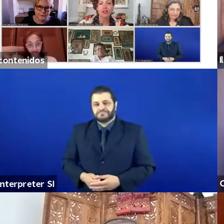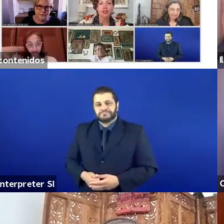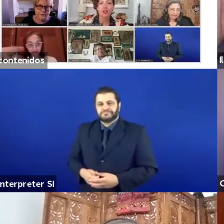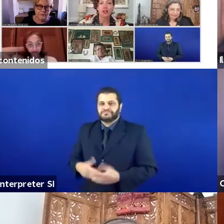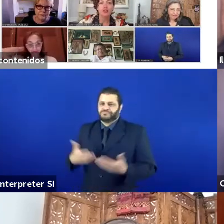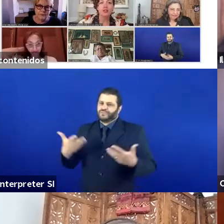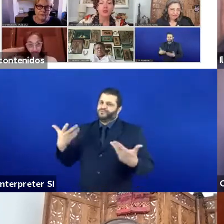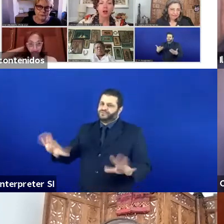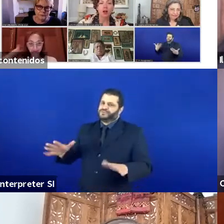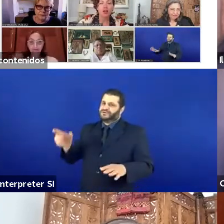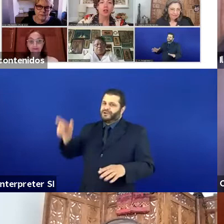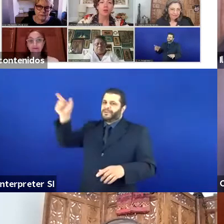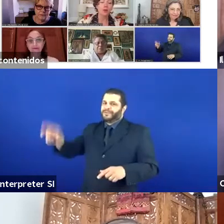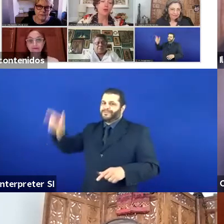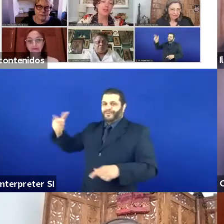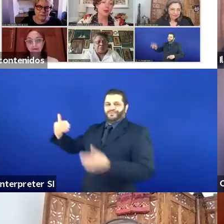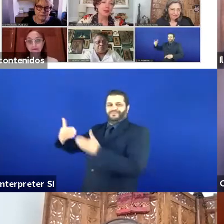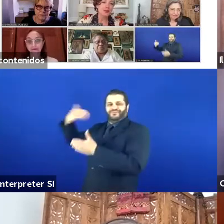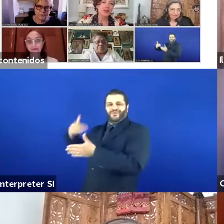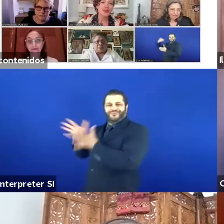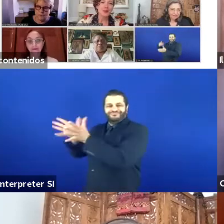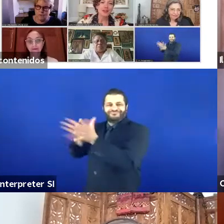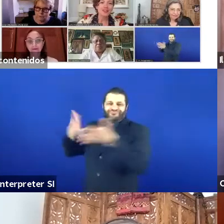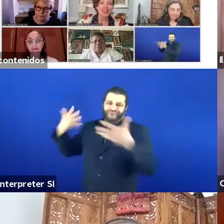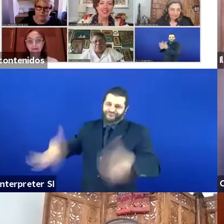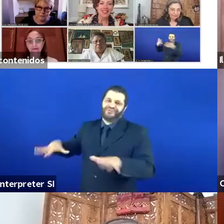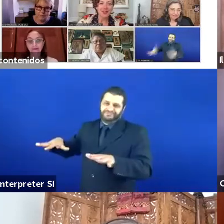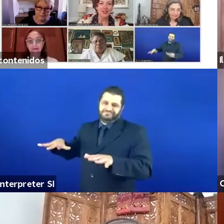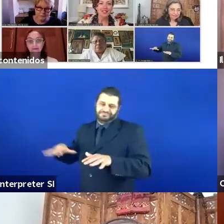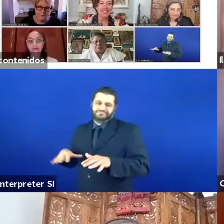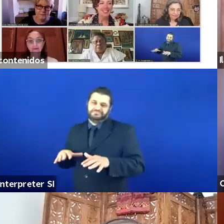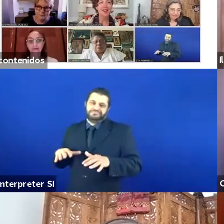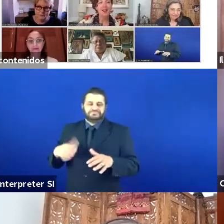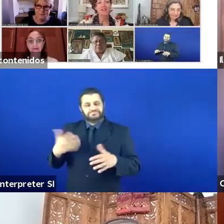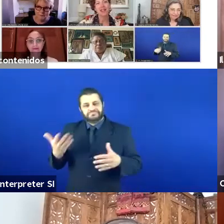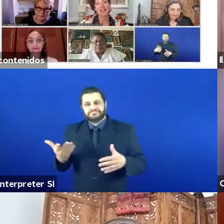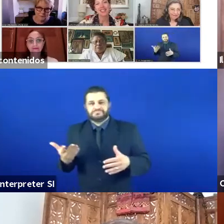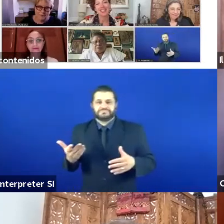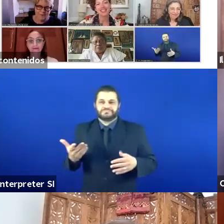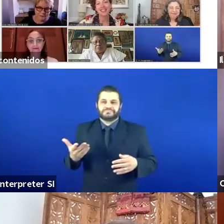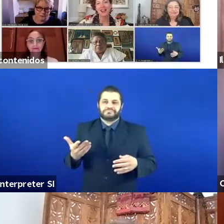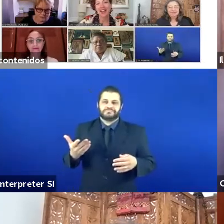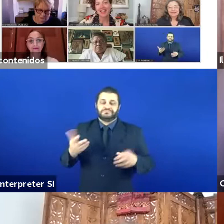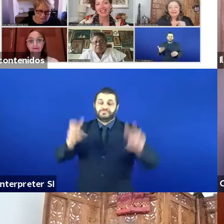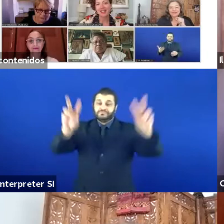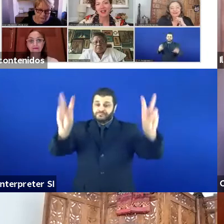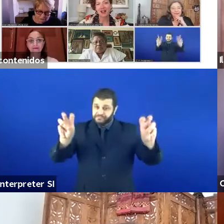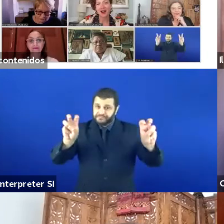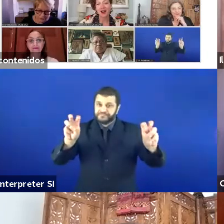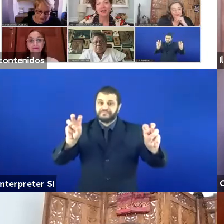here to mark what was supposed to be the 25th anniversary of Beijing last